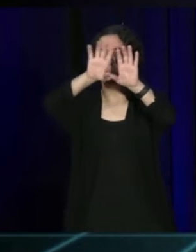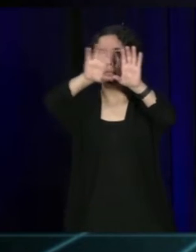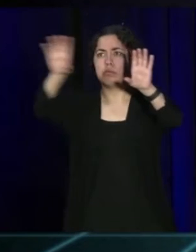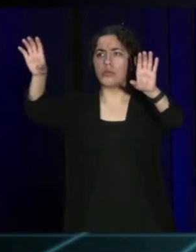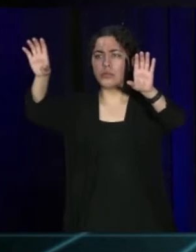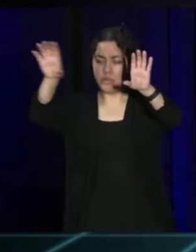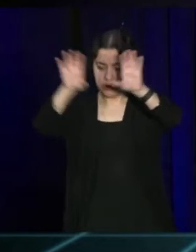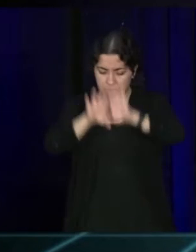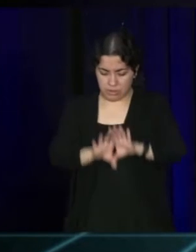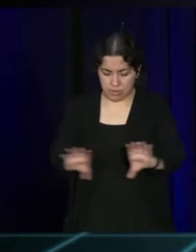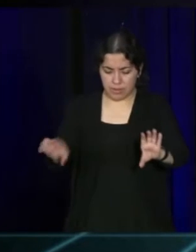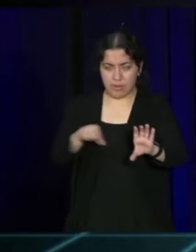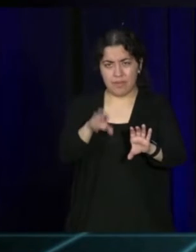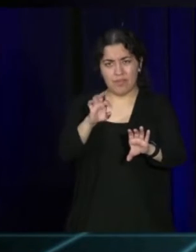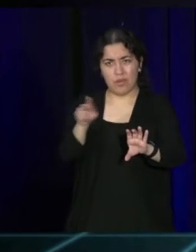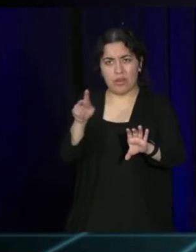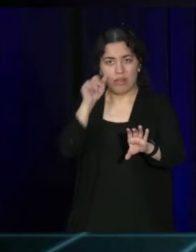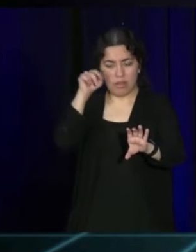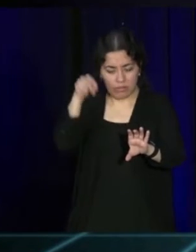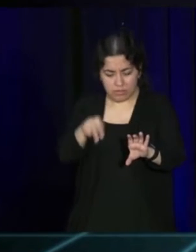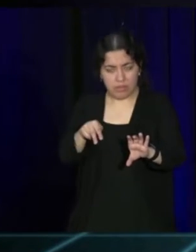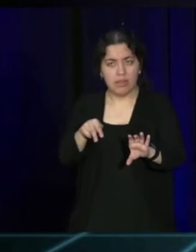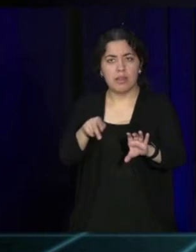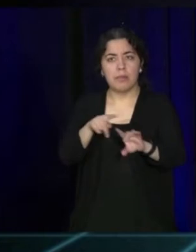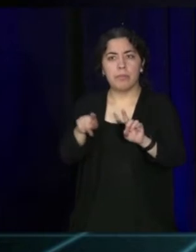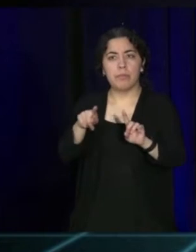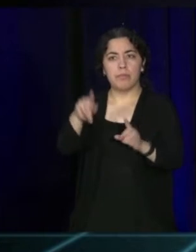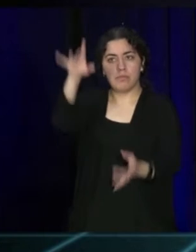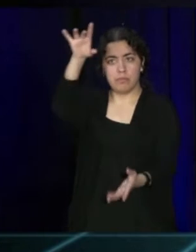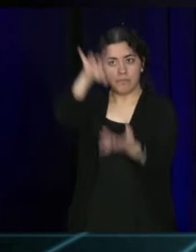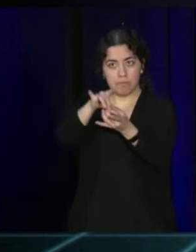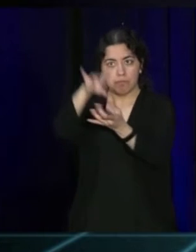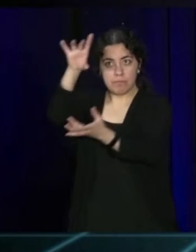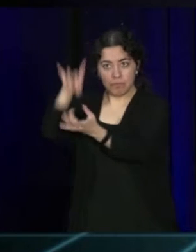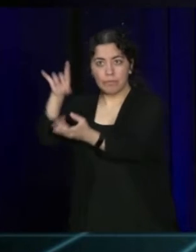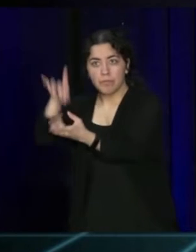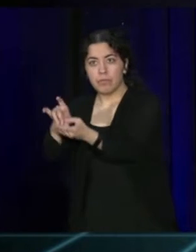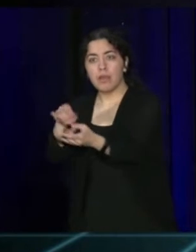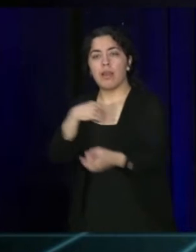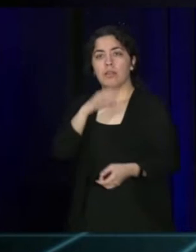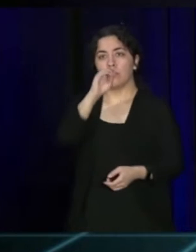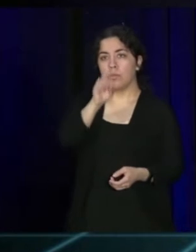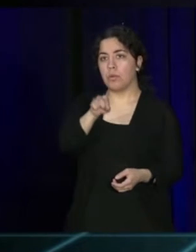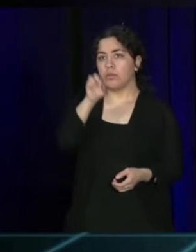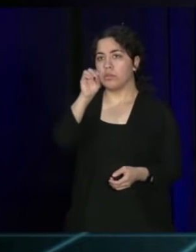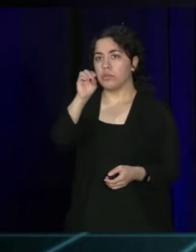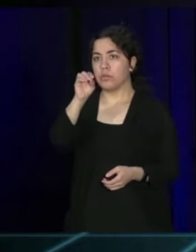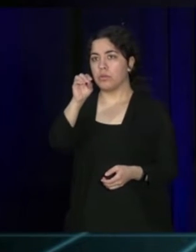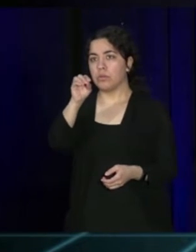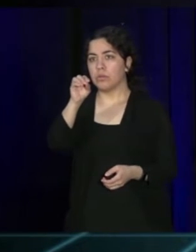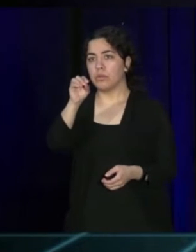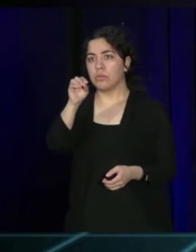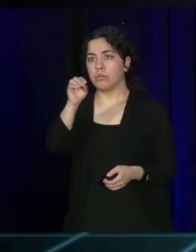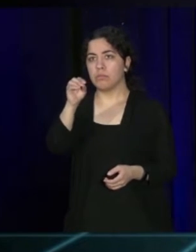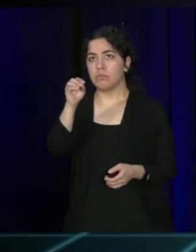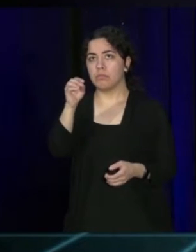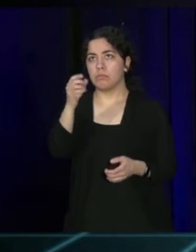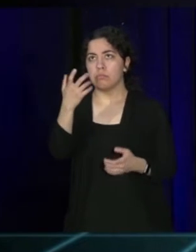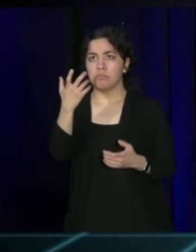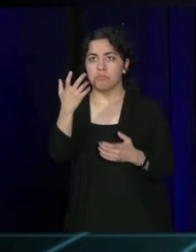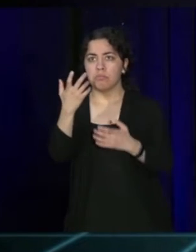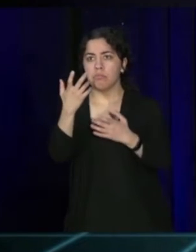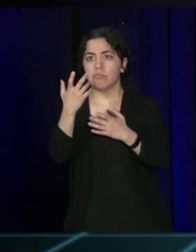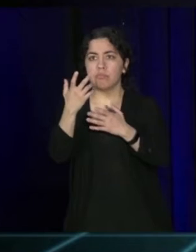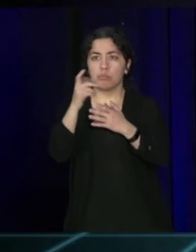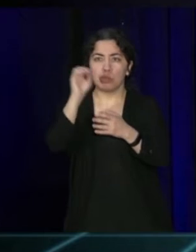And there's like actually a strong correlation, like where you'll have like 0.0% of forks to stars. And the biggest